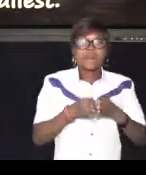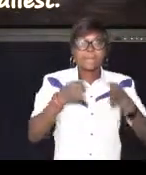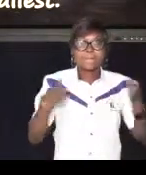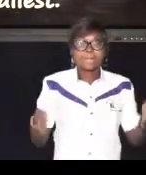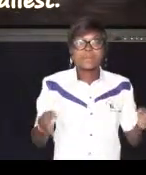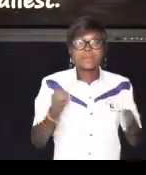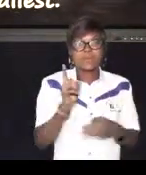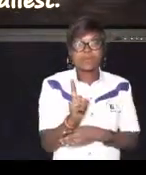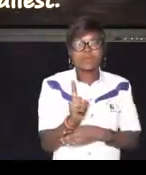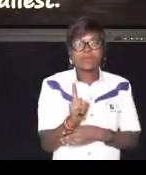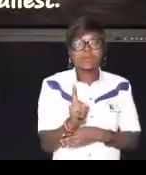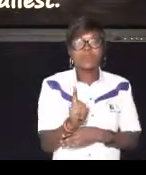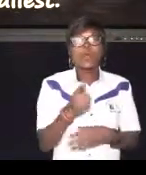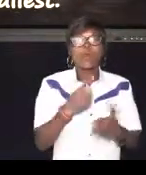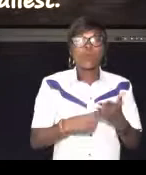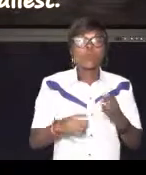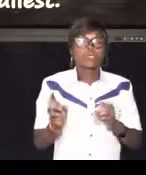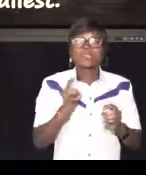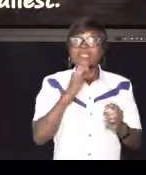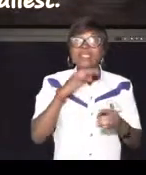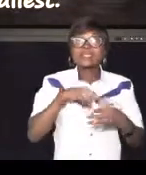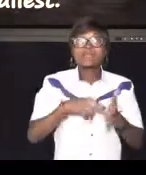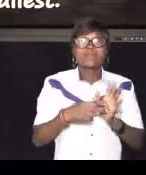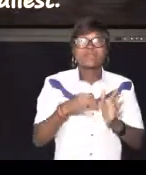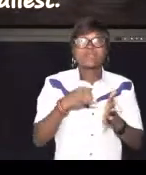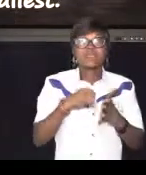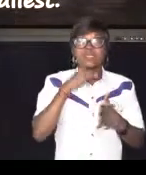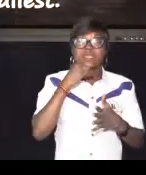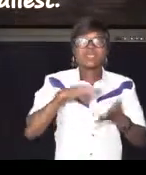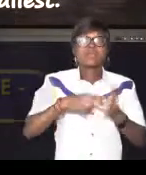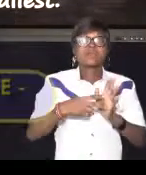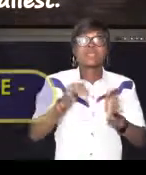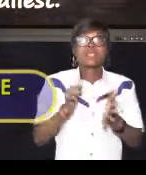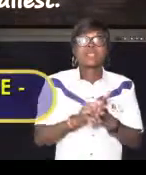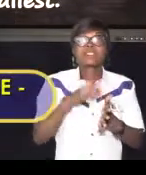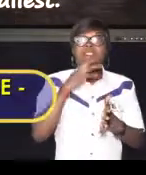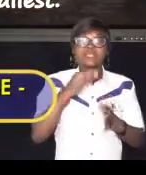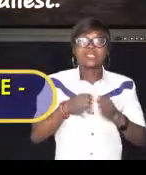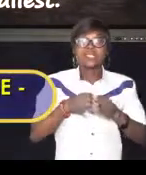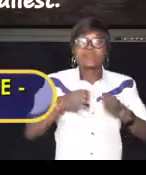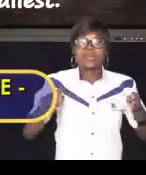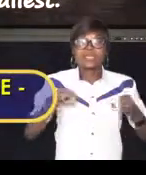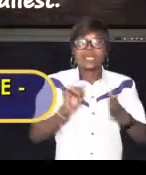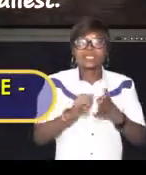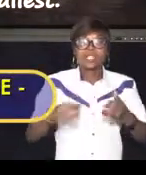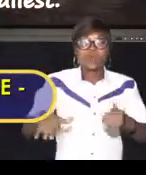area is something centimeter square. What does it mean? It means the space that is covered.